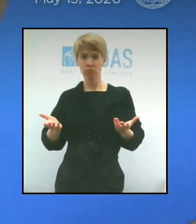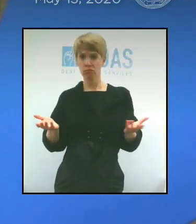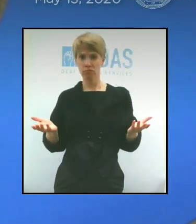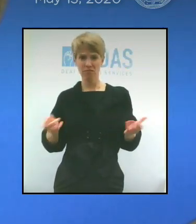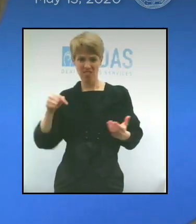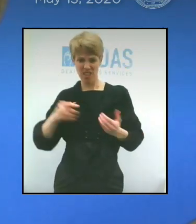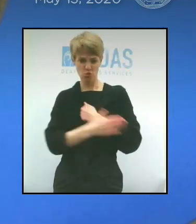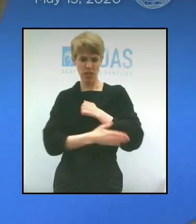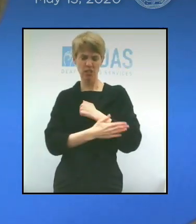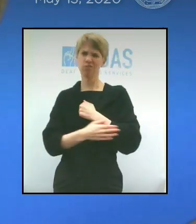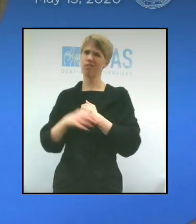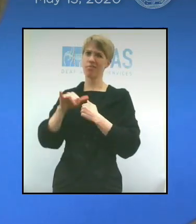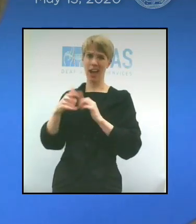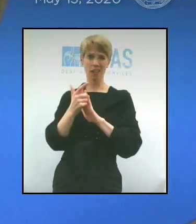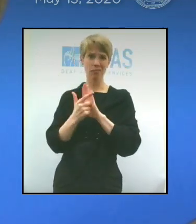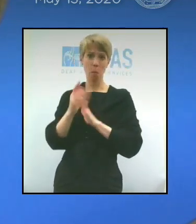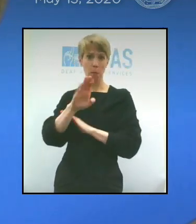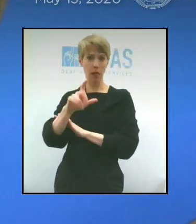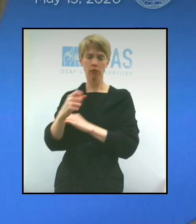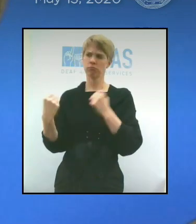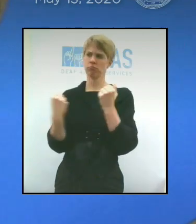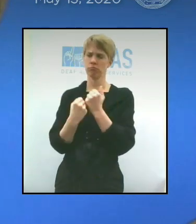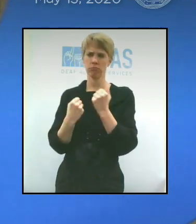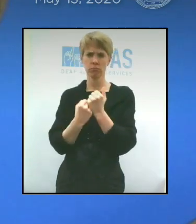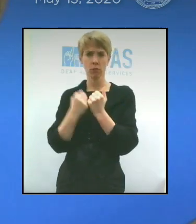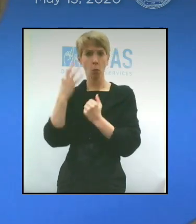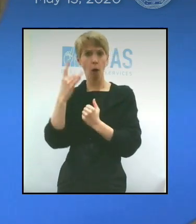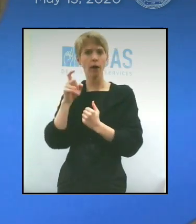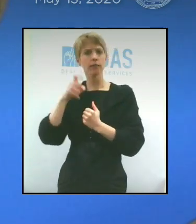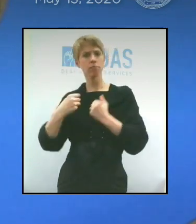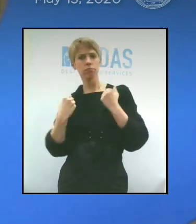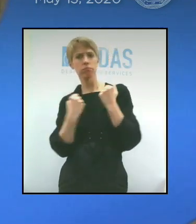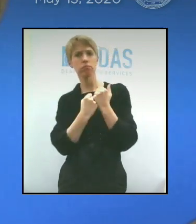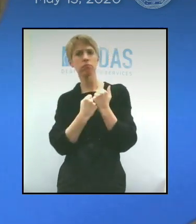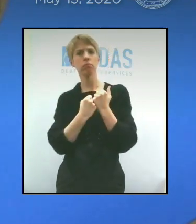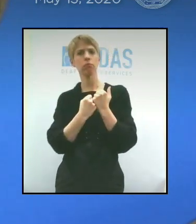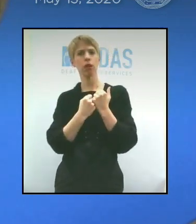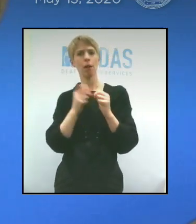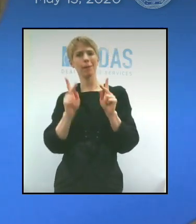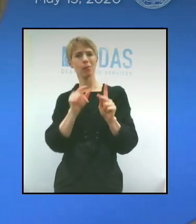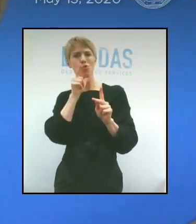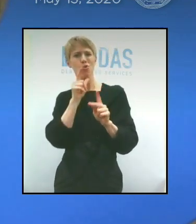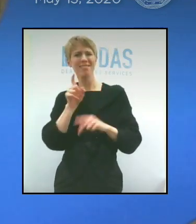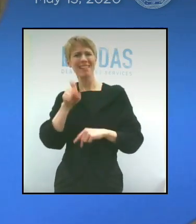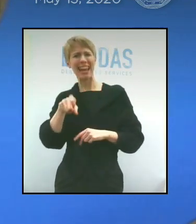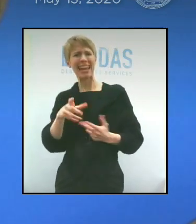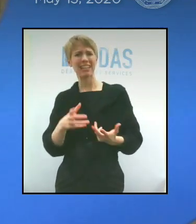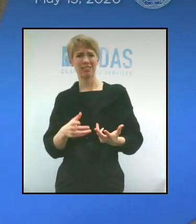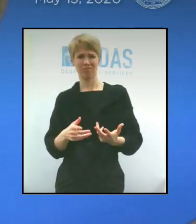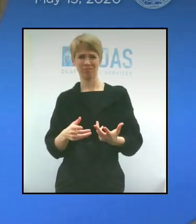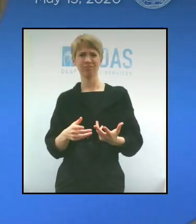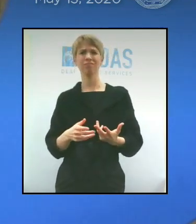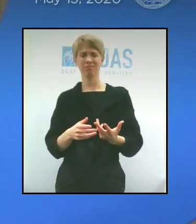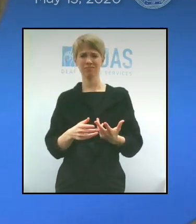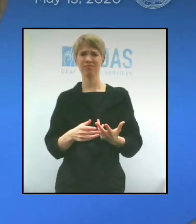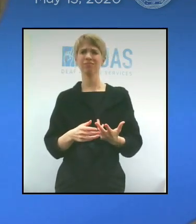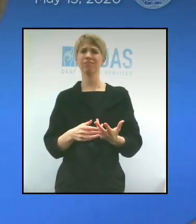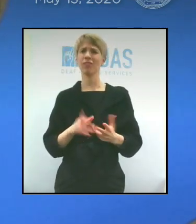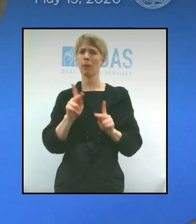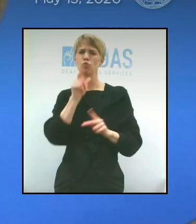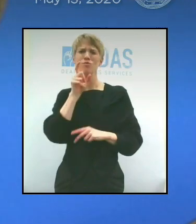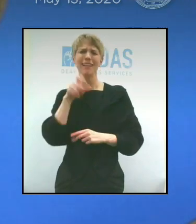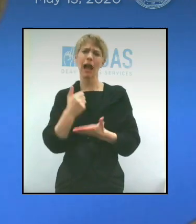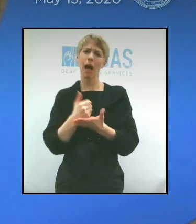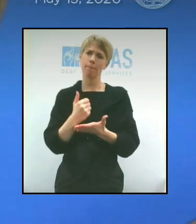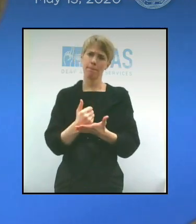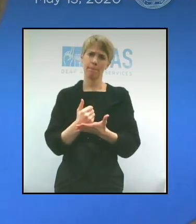give us the tools that we need to avoid mass cuts, and it's also going to help families that are in dire need and others that need assistance